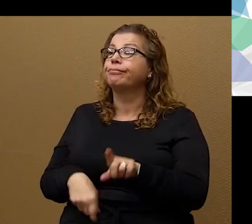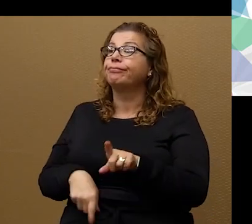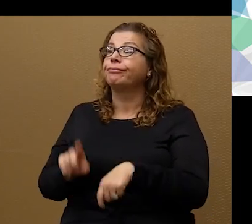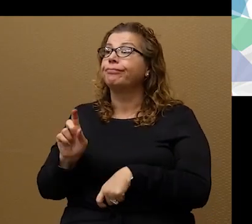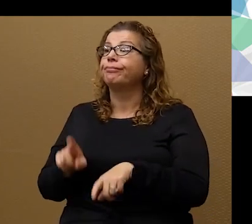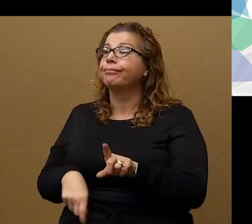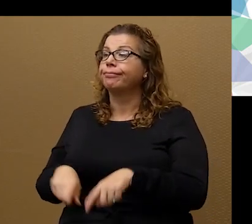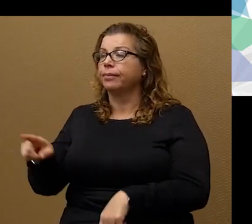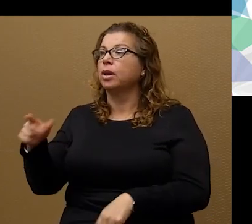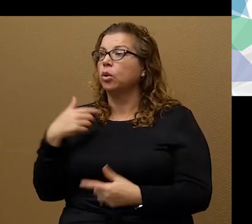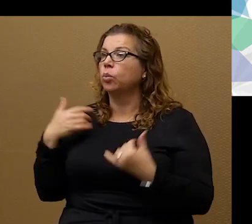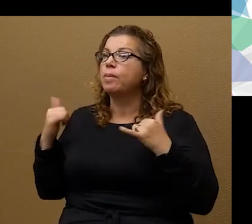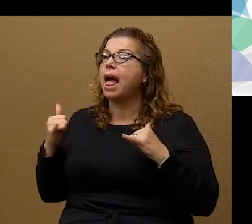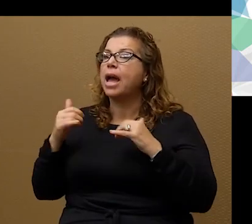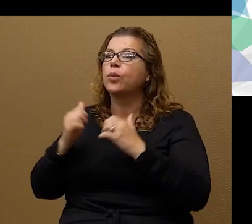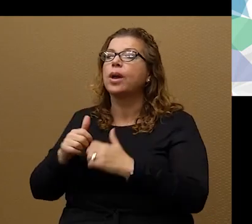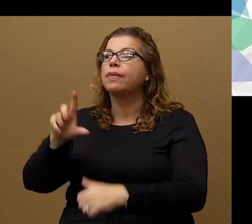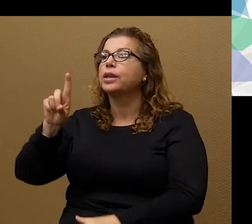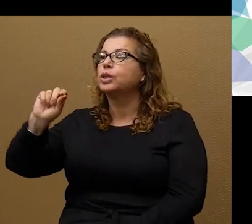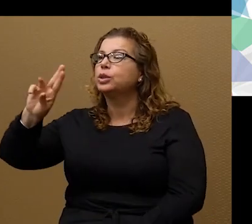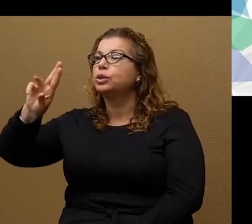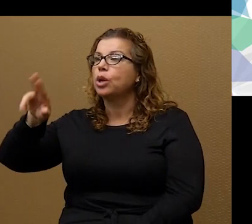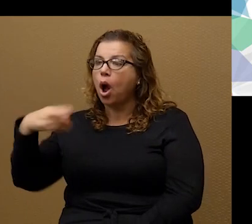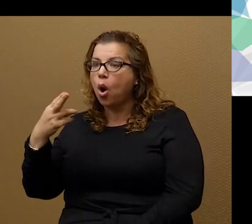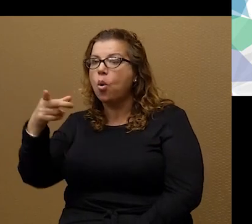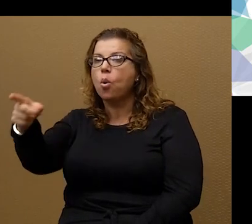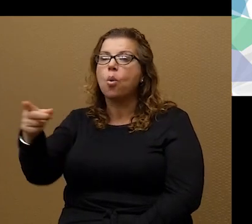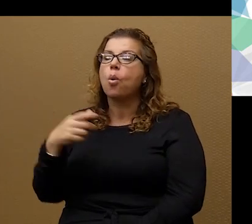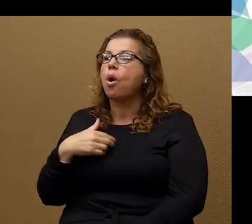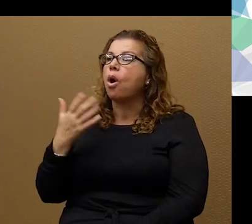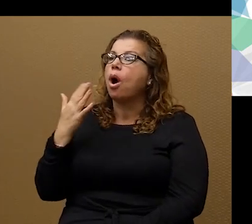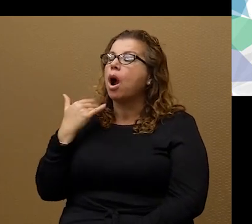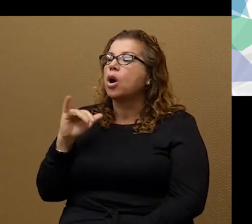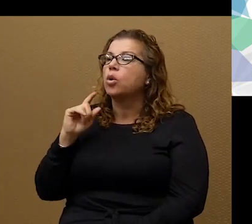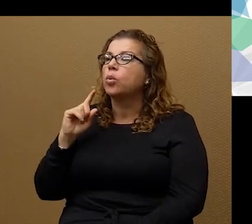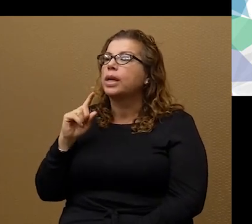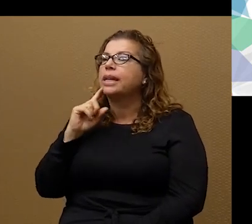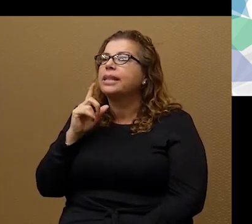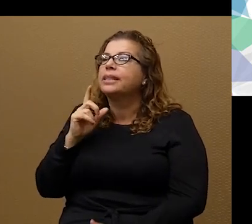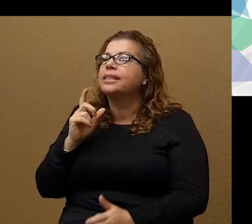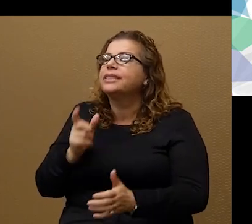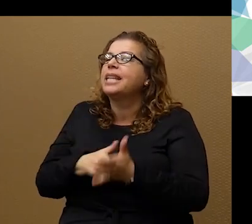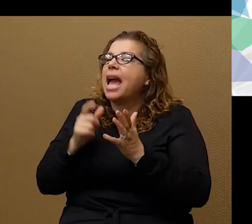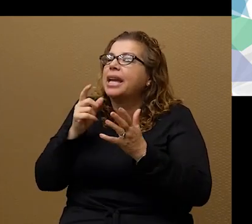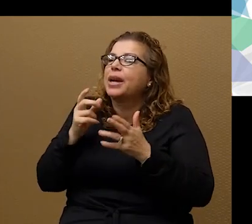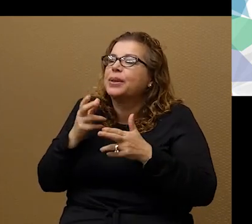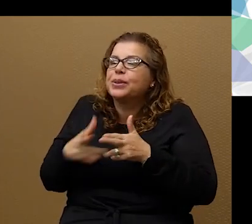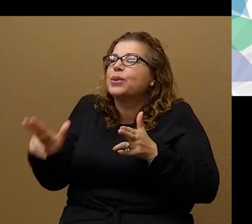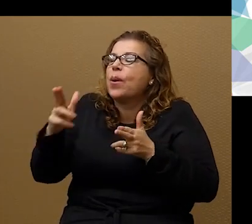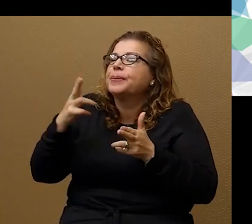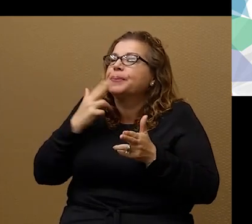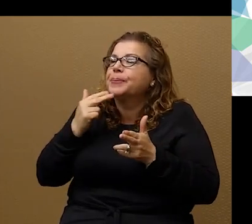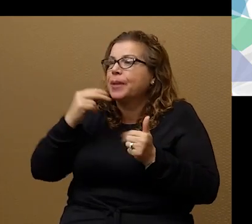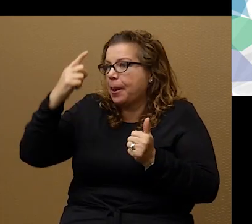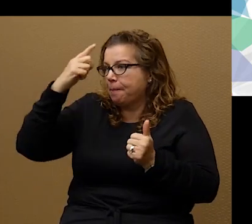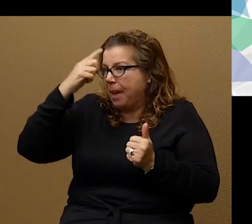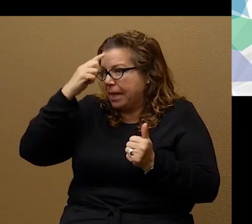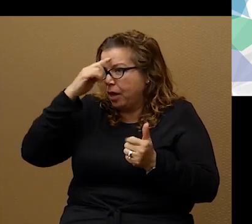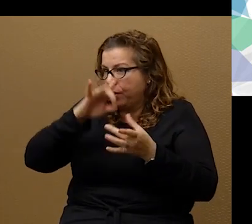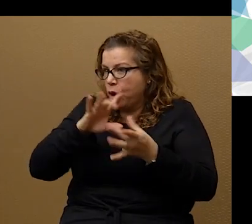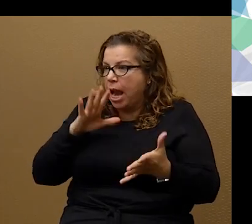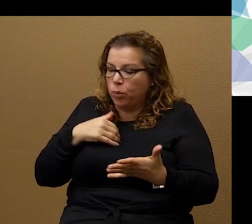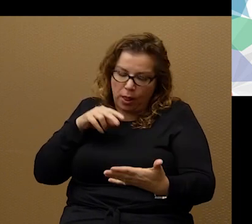with Play-Doh, we take a small mental break, we look at our phones. There's different things that we do to